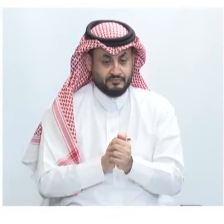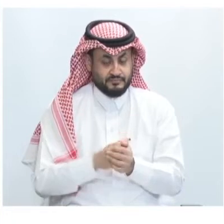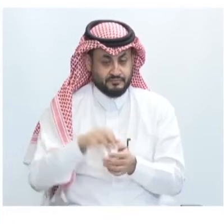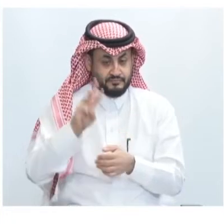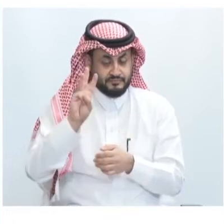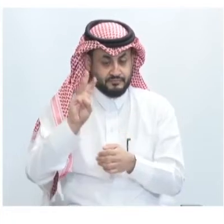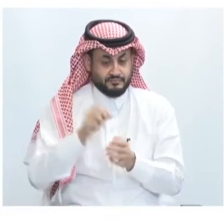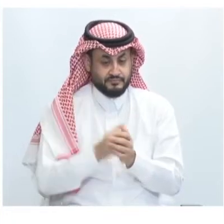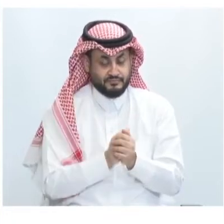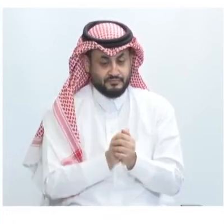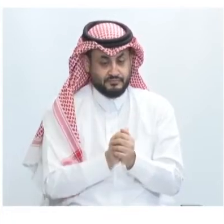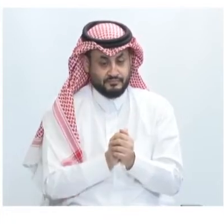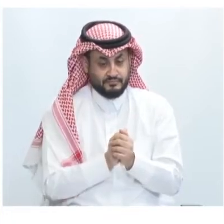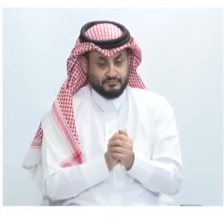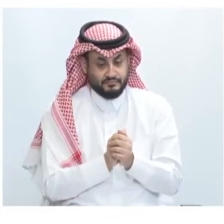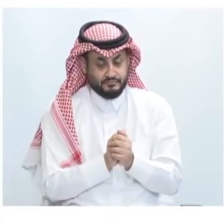W,